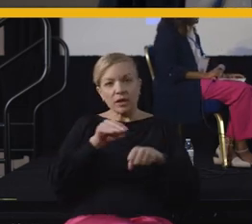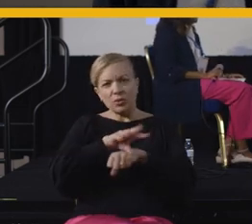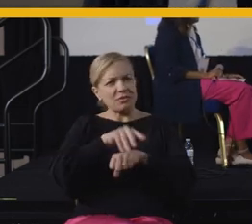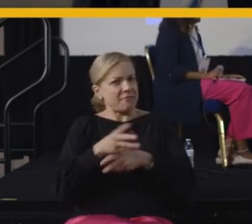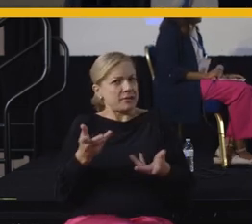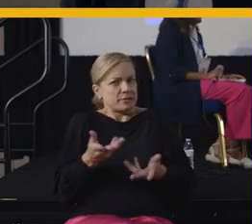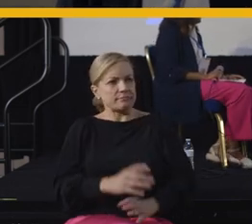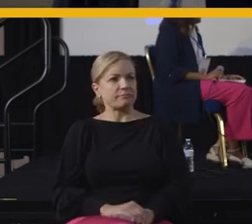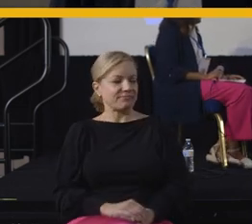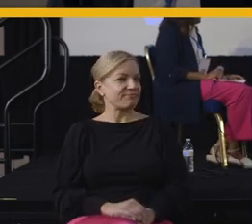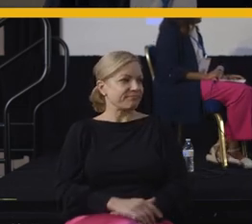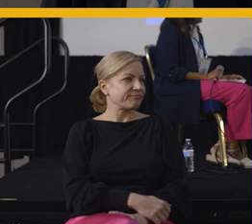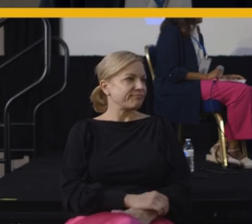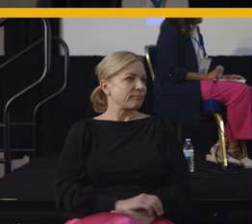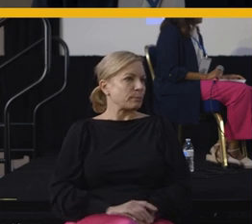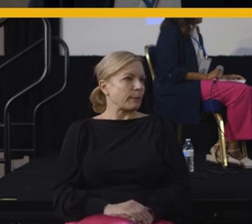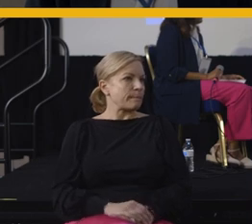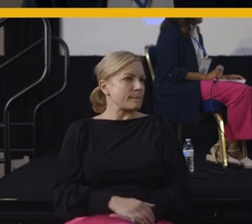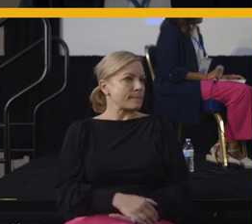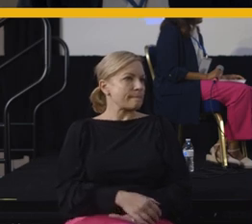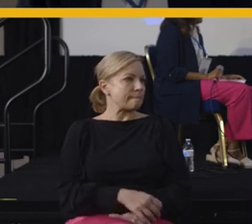Absolutely. I think it's important to,